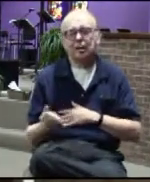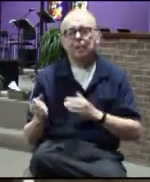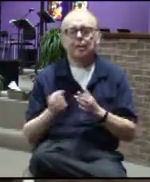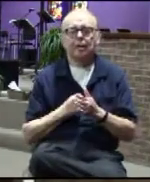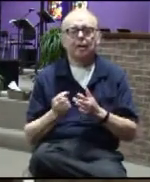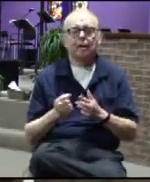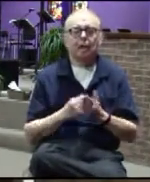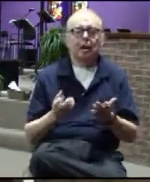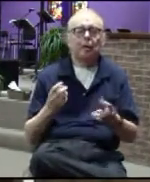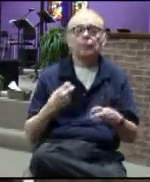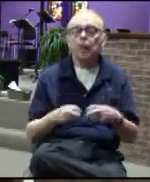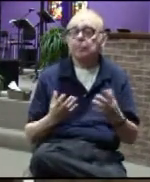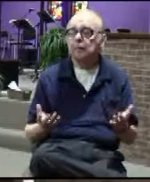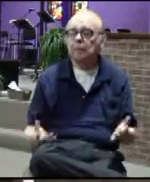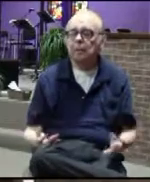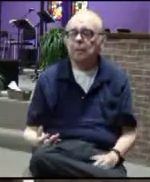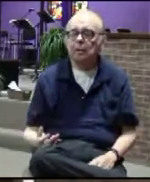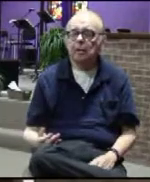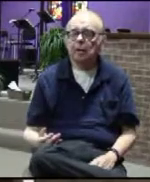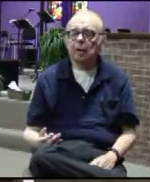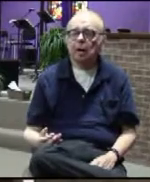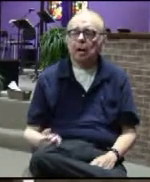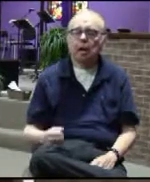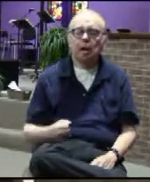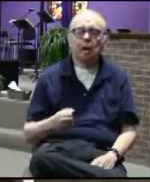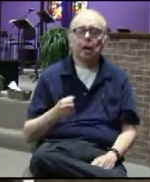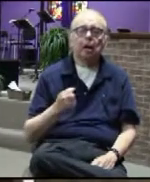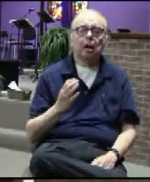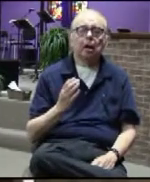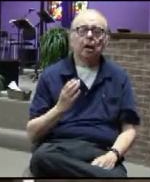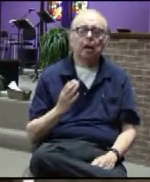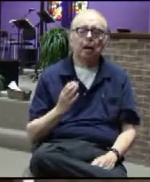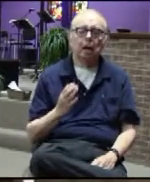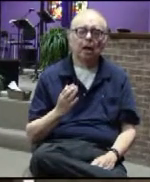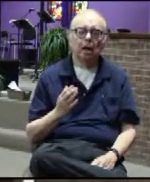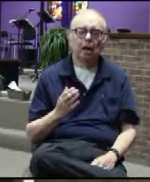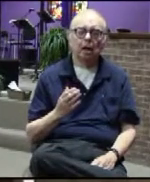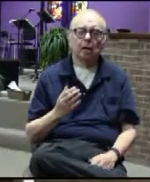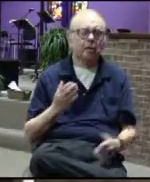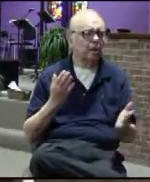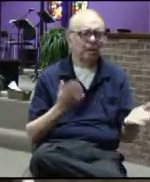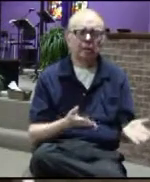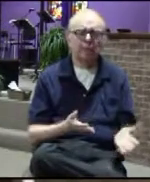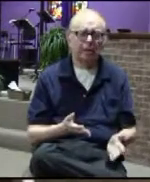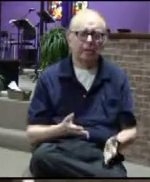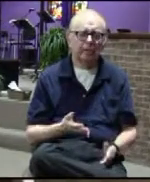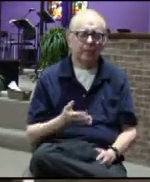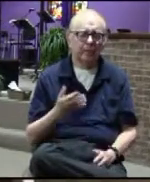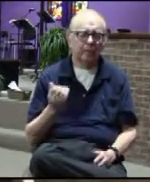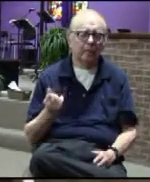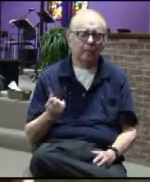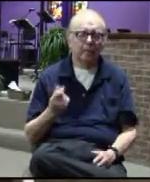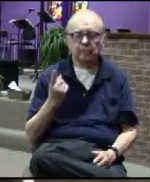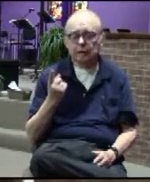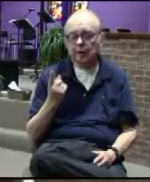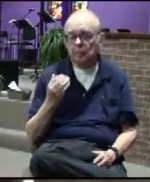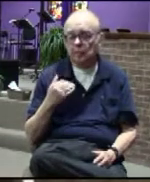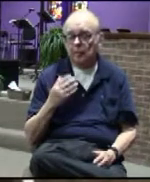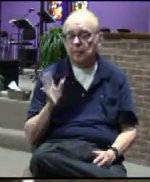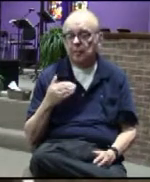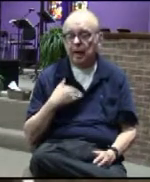problem is God ain't leaving you so you better just realize what you got